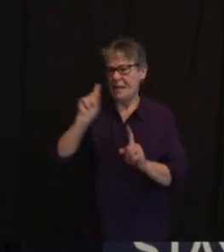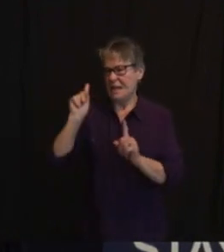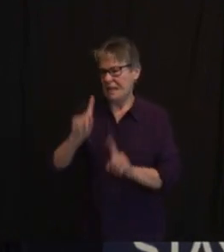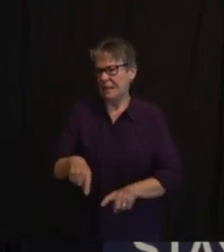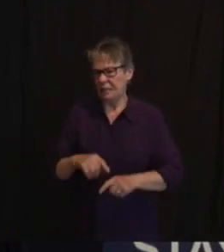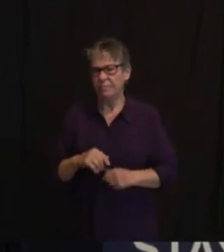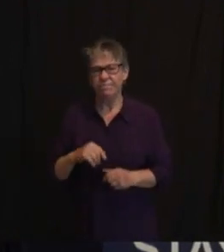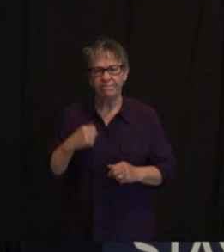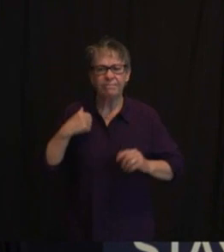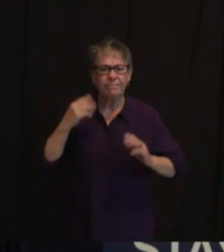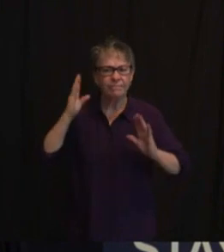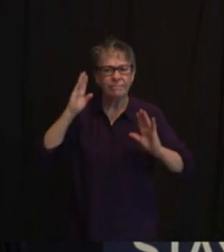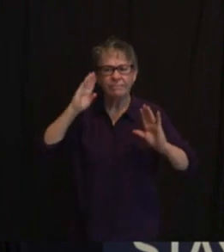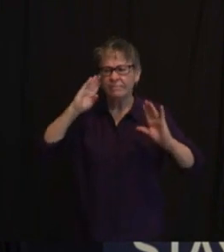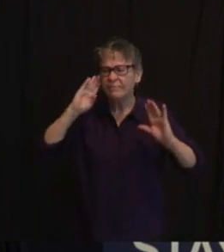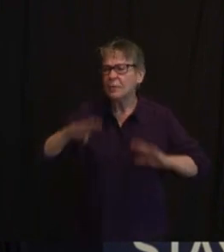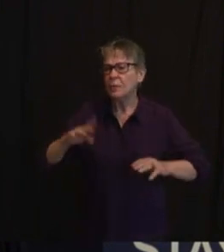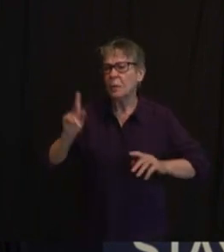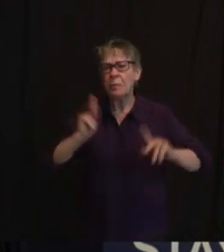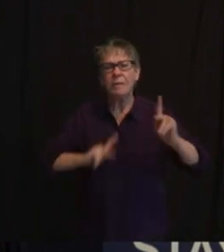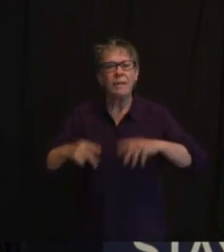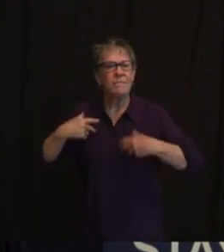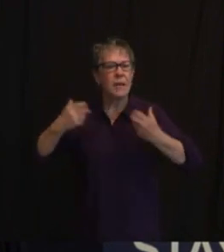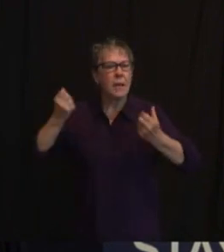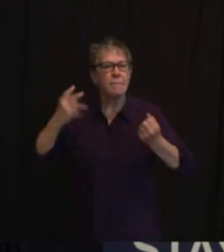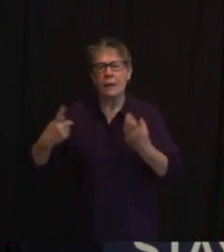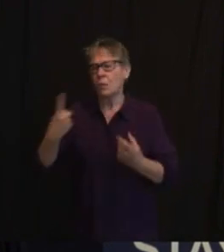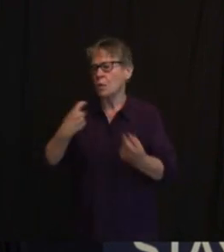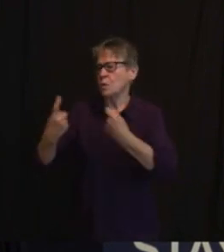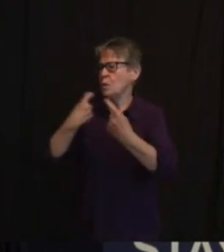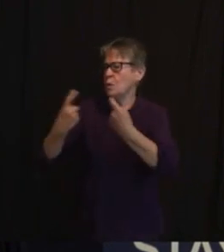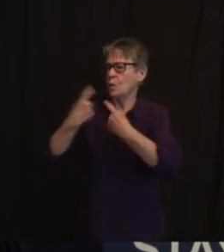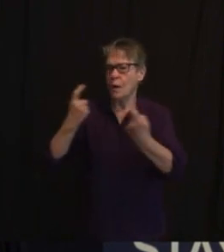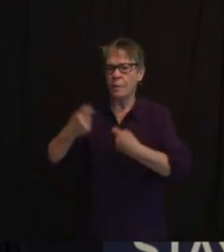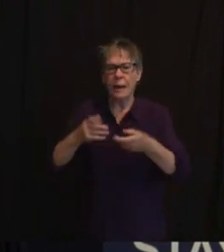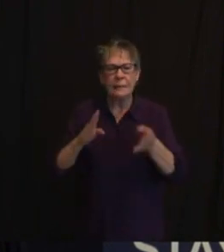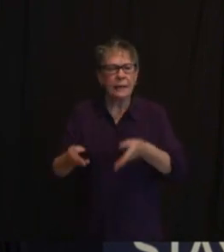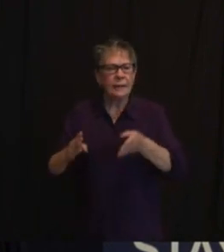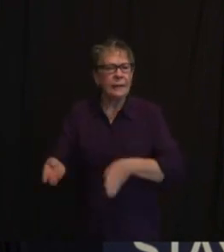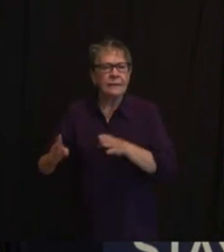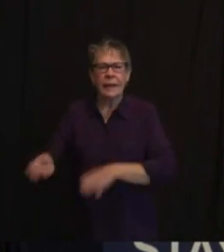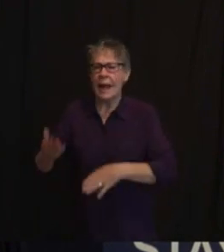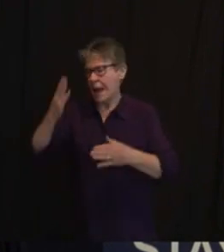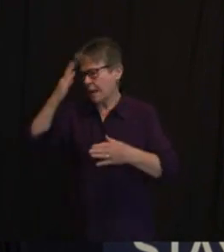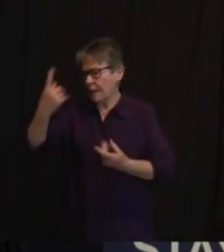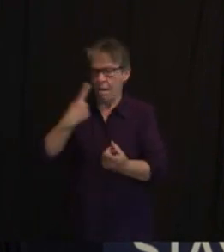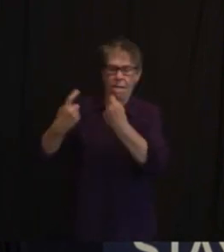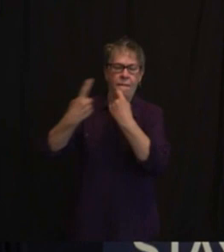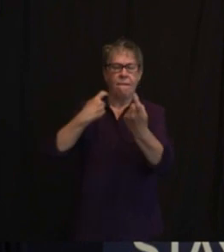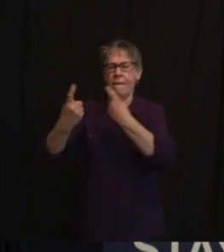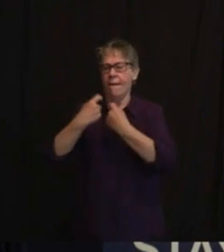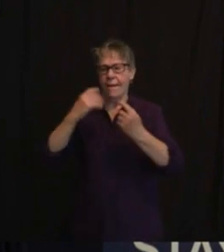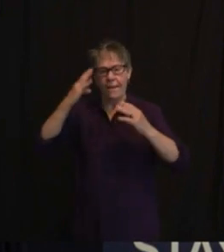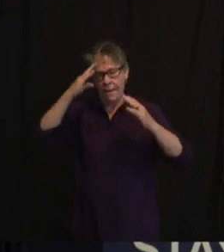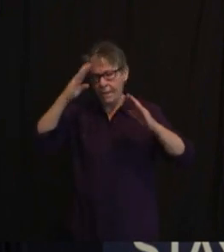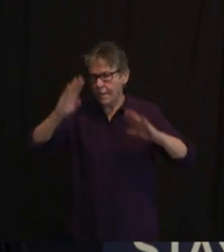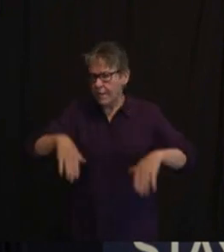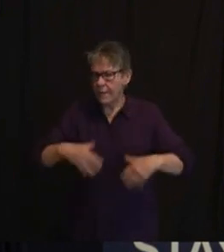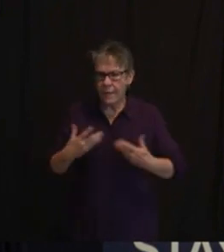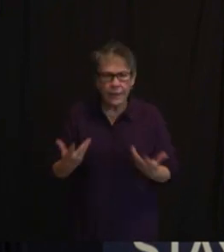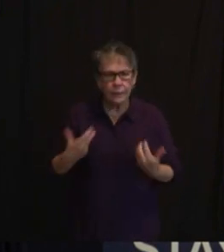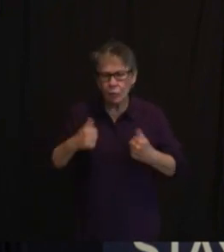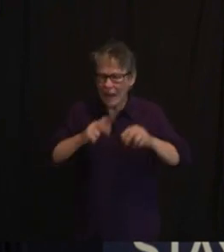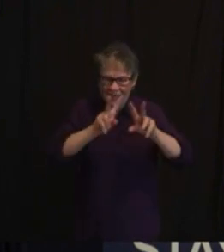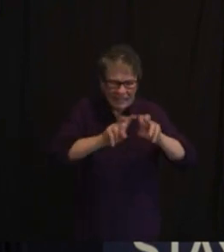care facilities, very routinely, and we have various ways that we're looking at the different death